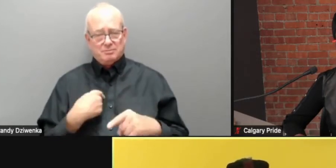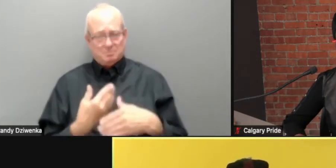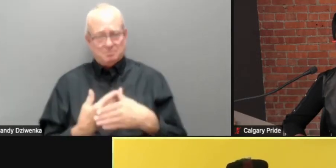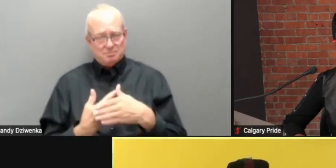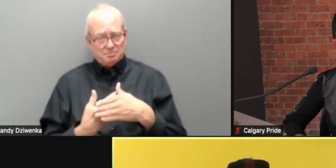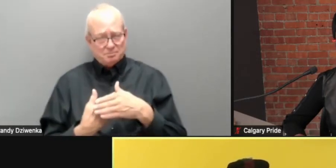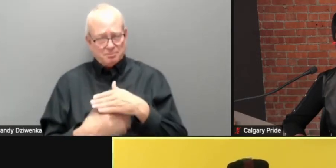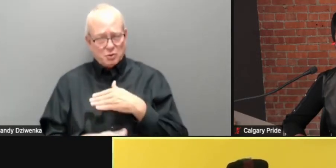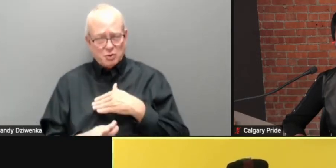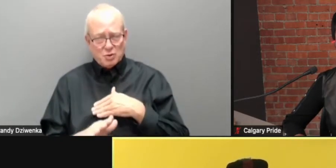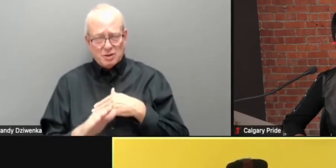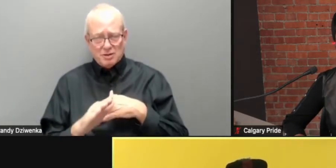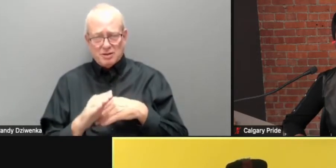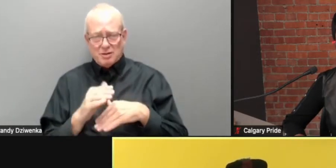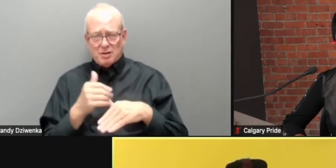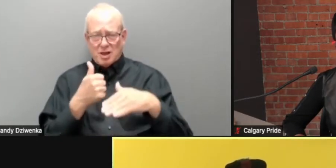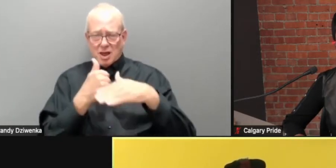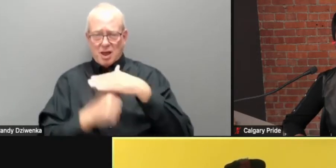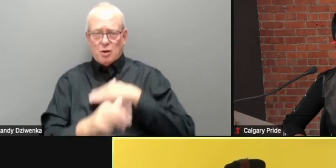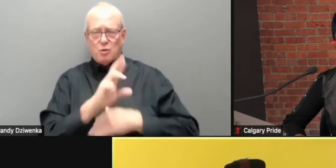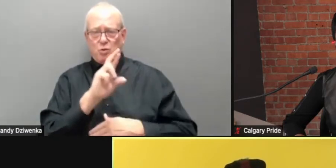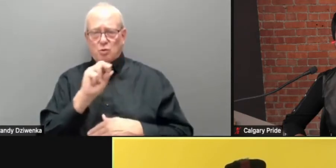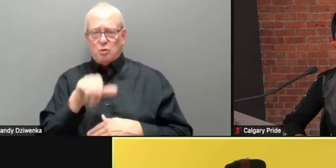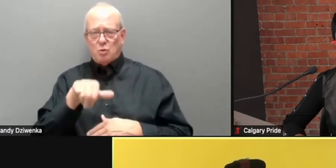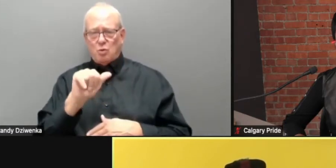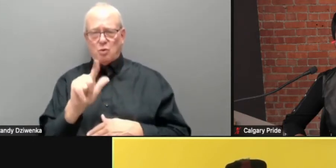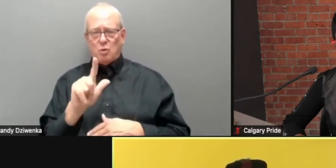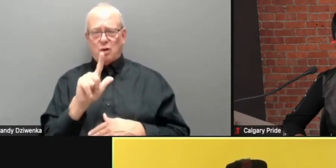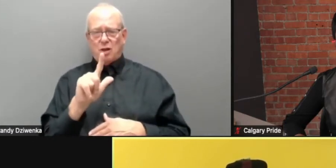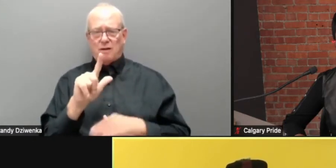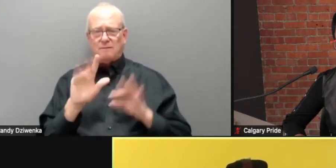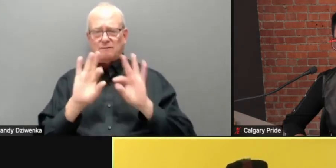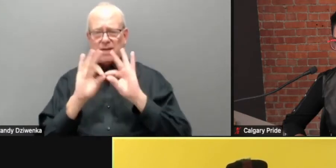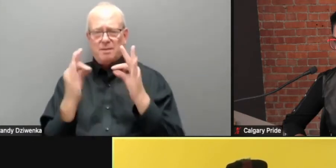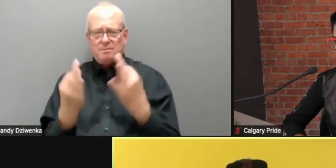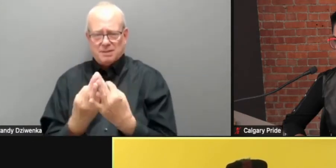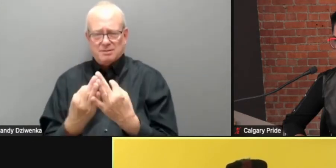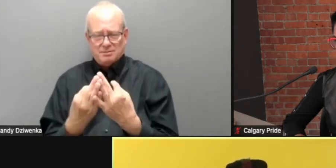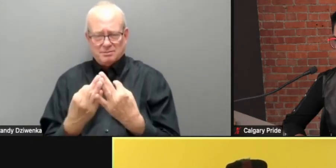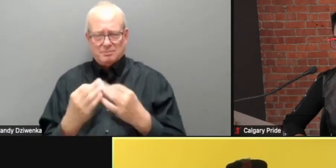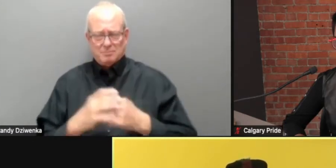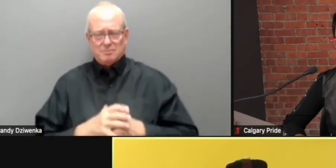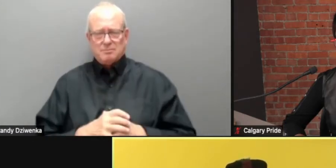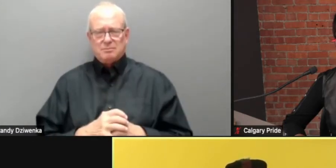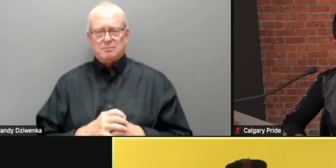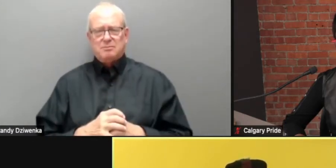a struggle in itself, and then to kind of know about one's sexuality